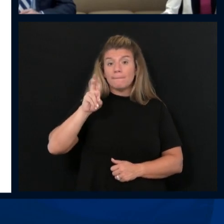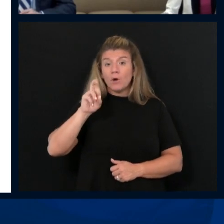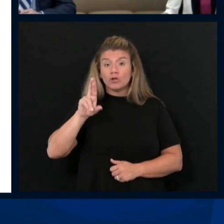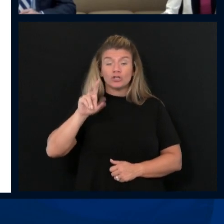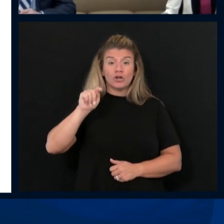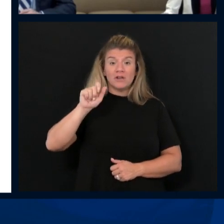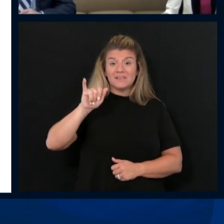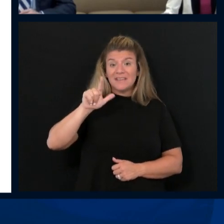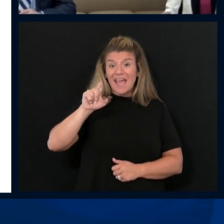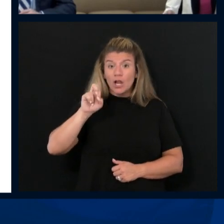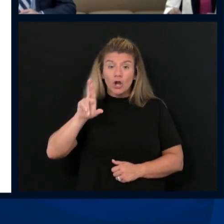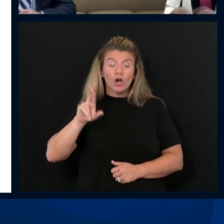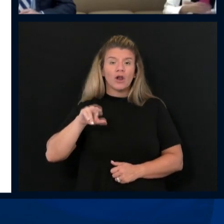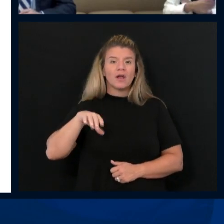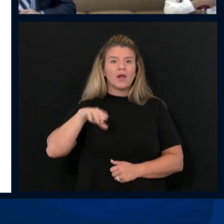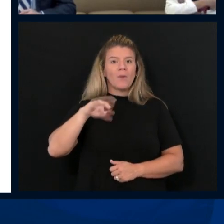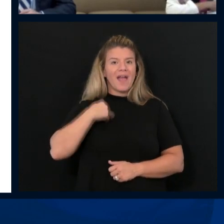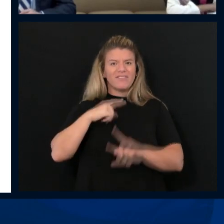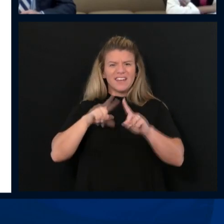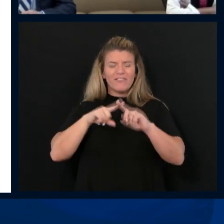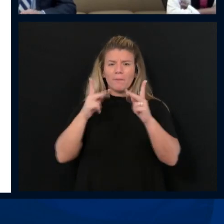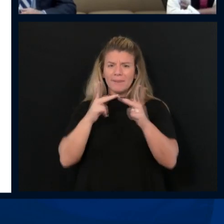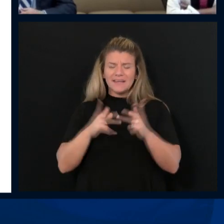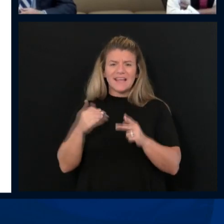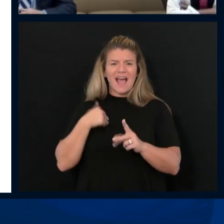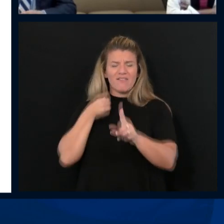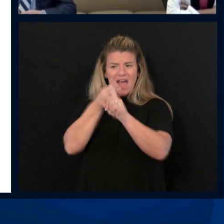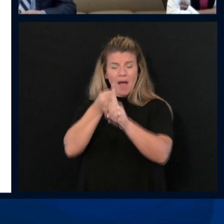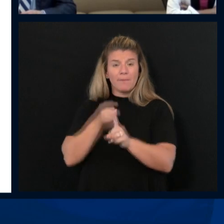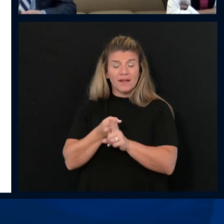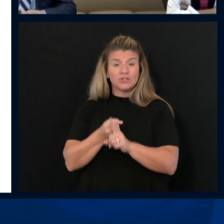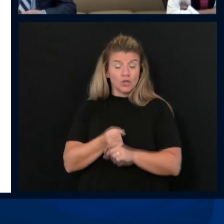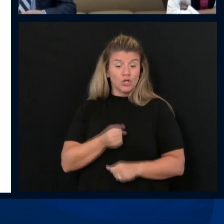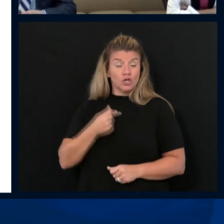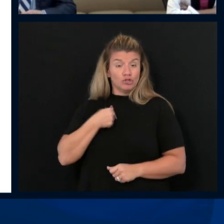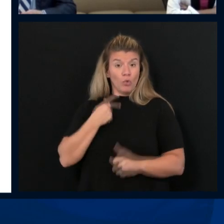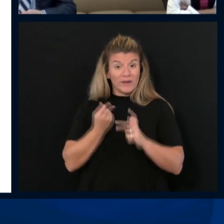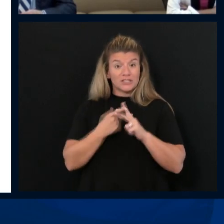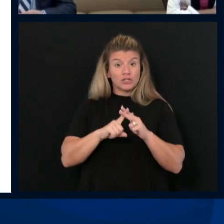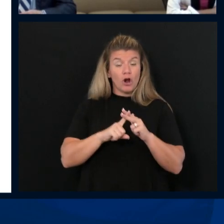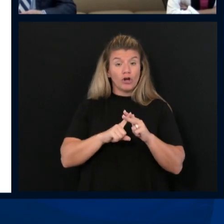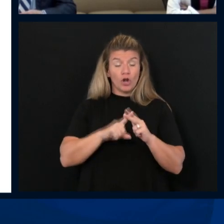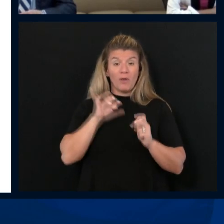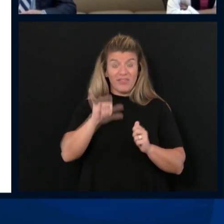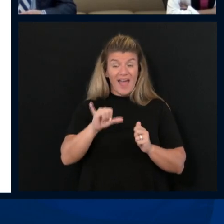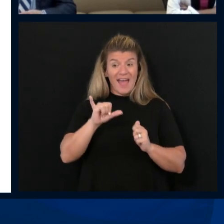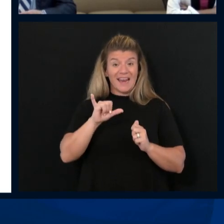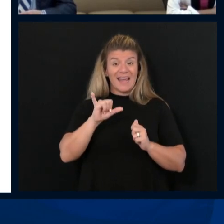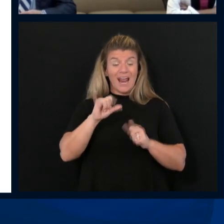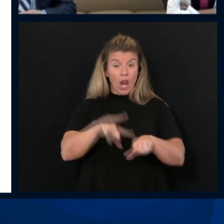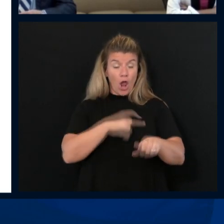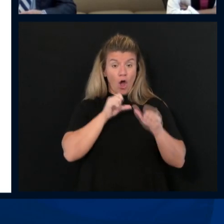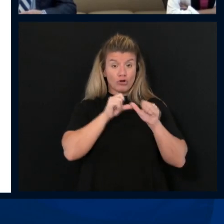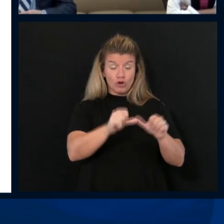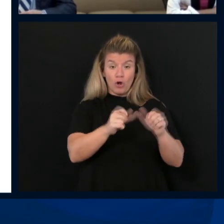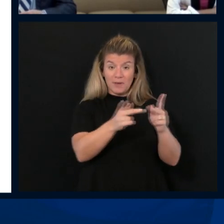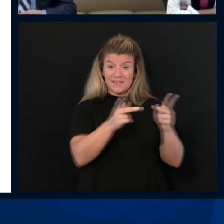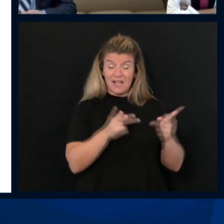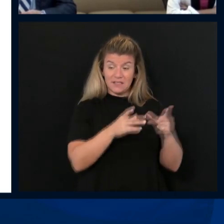County. So as I've talked a couple of times, we started out with this disease in long-term care. And then